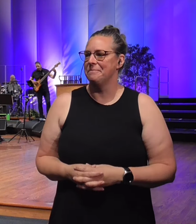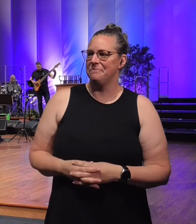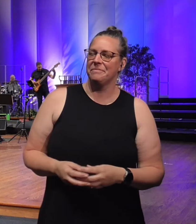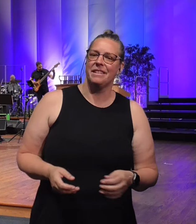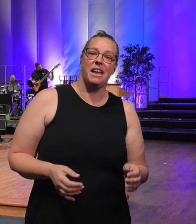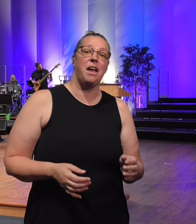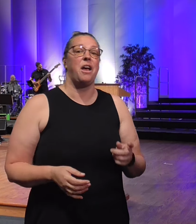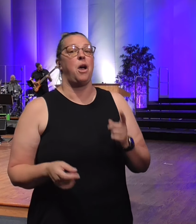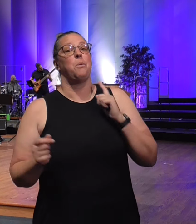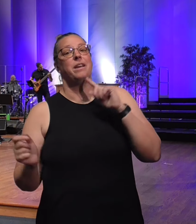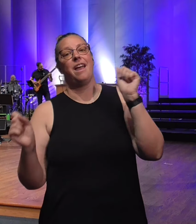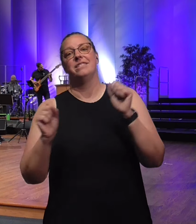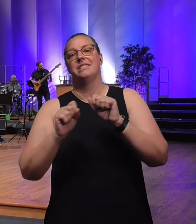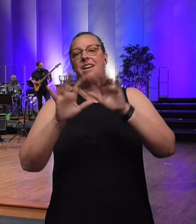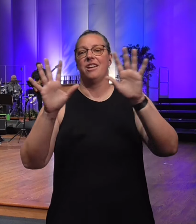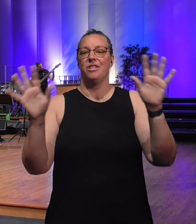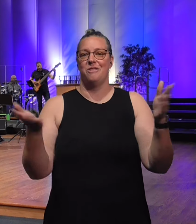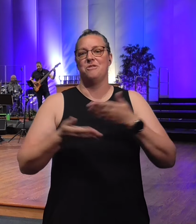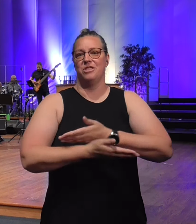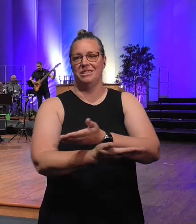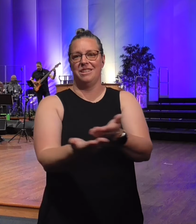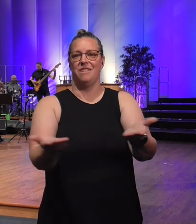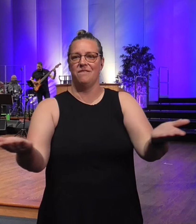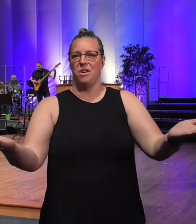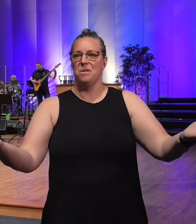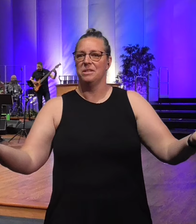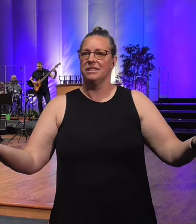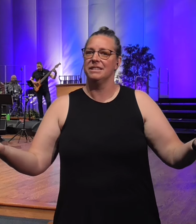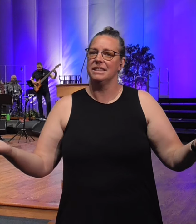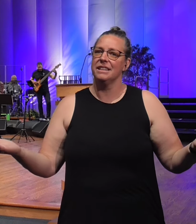beginning of this glorious